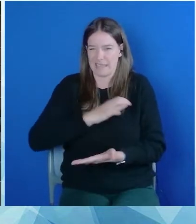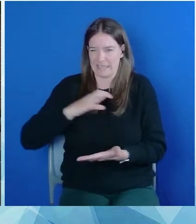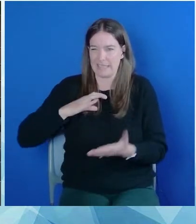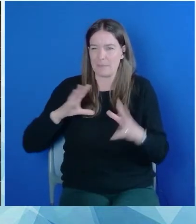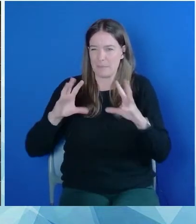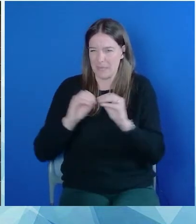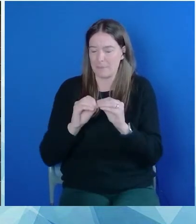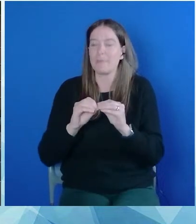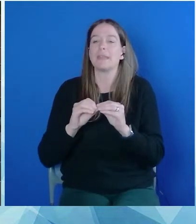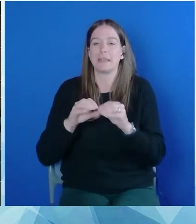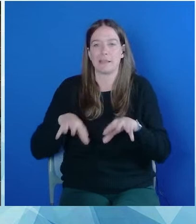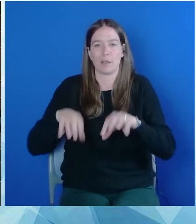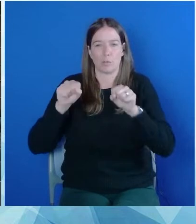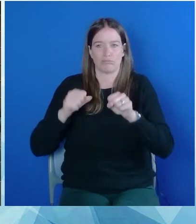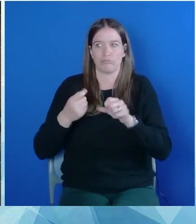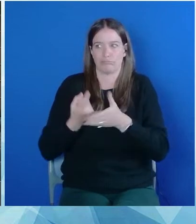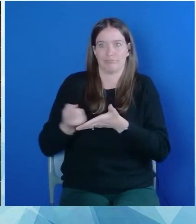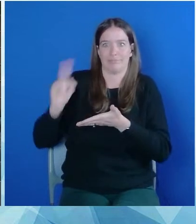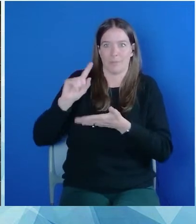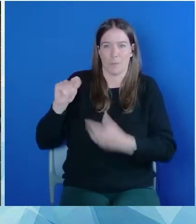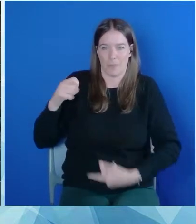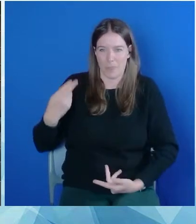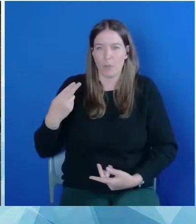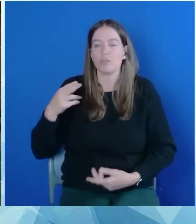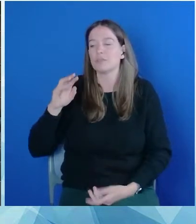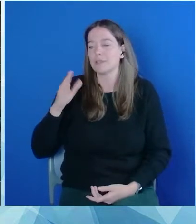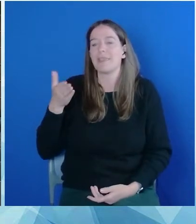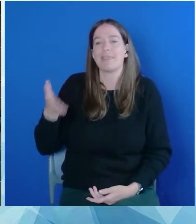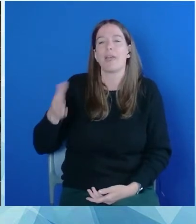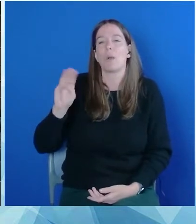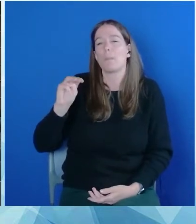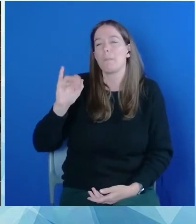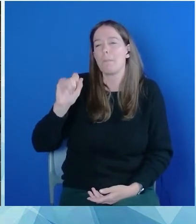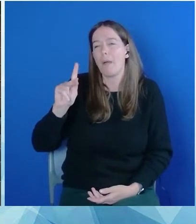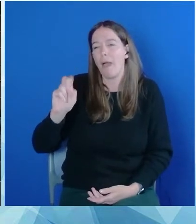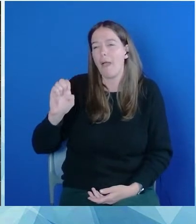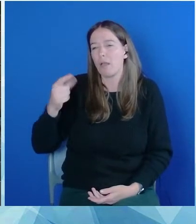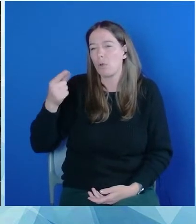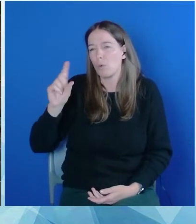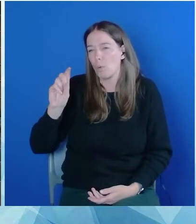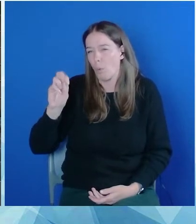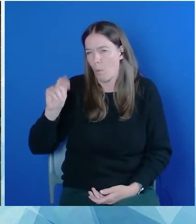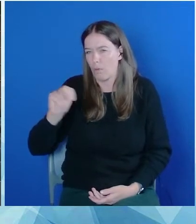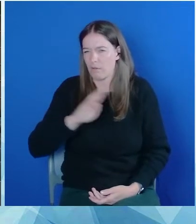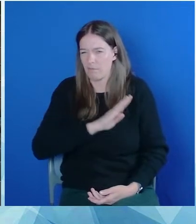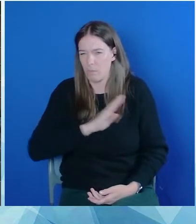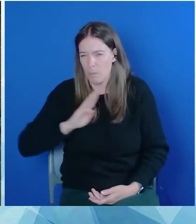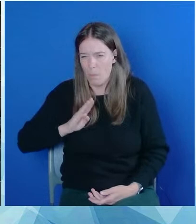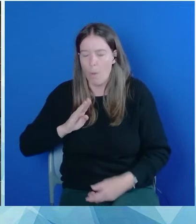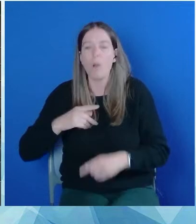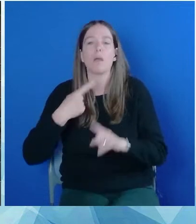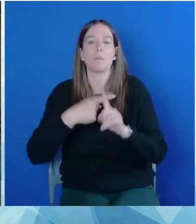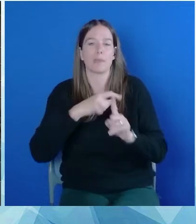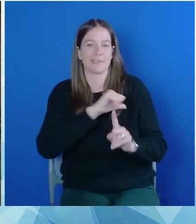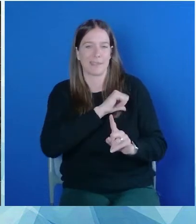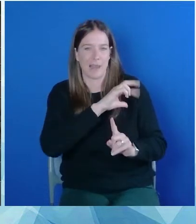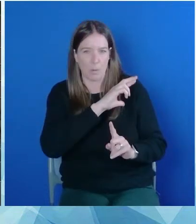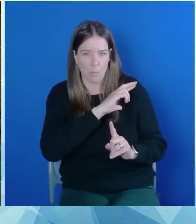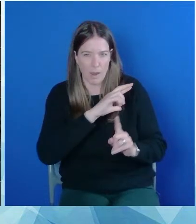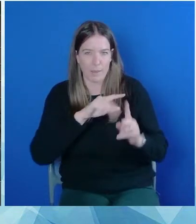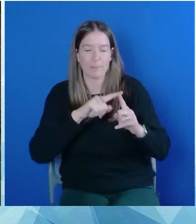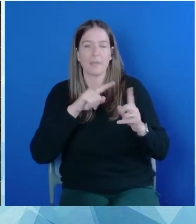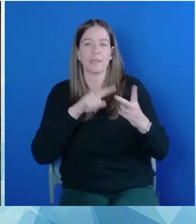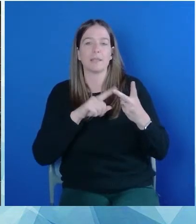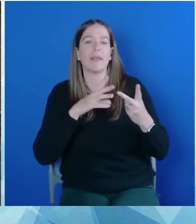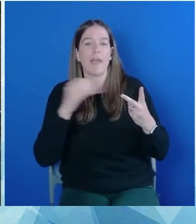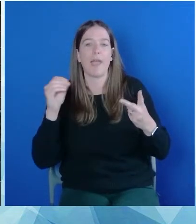Board Member Mike Gordon. Also in attendance were Superintendent Reichman and Assistant Superintendent Cooper. We